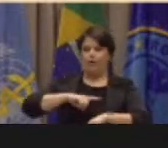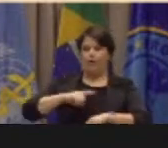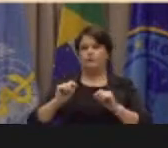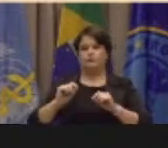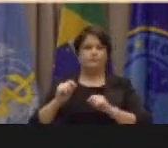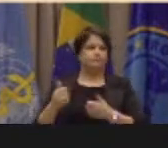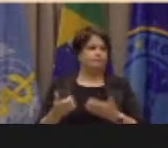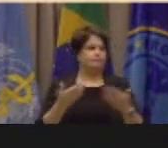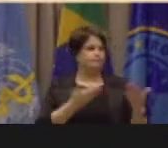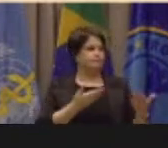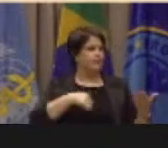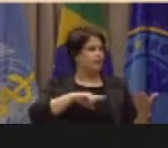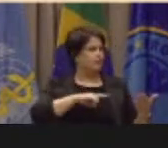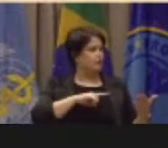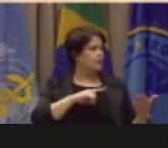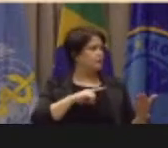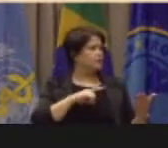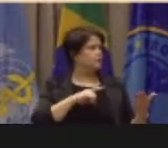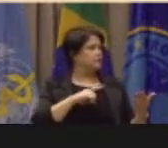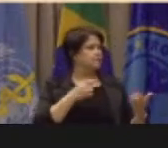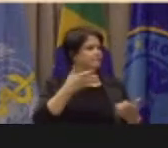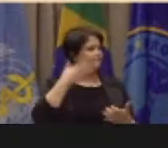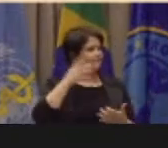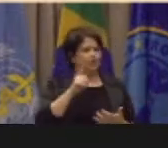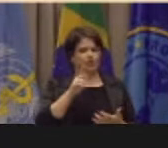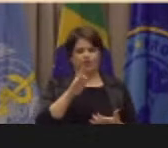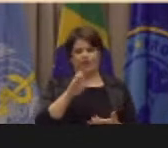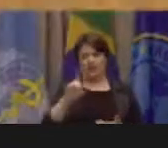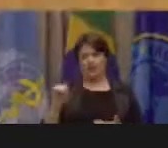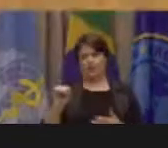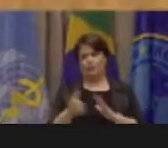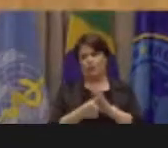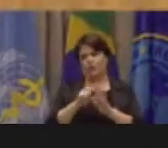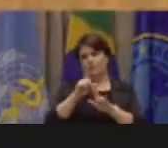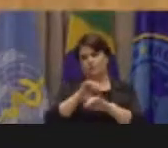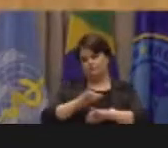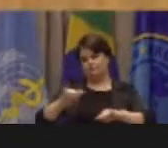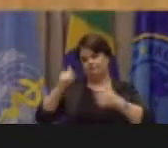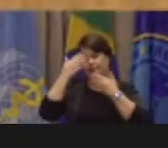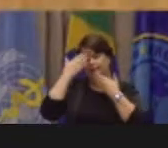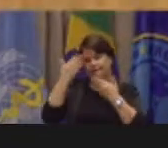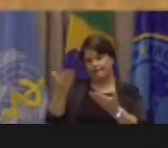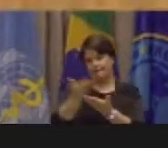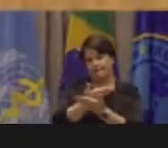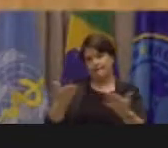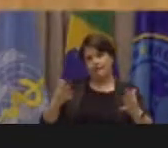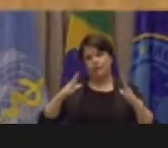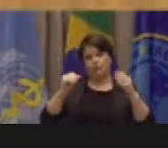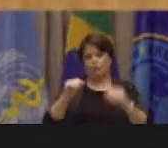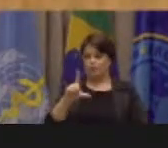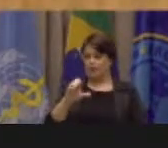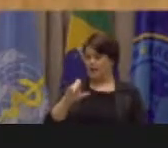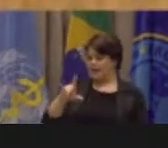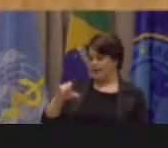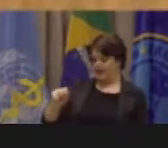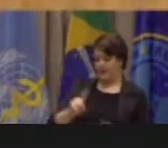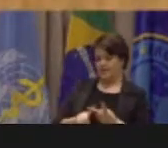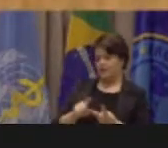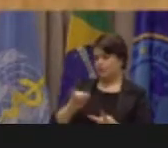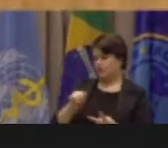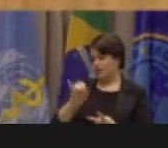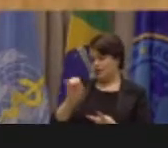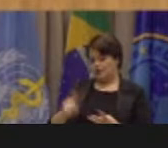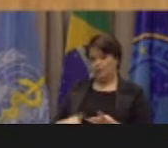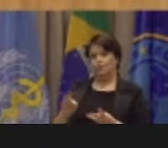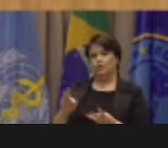the moment to give the word to our master of ceremony, but we want to thank